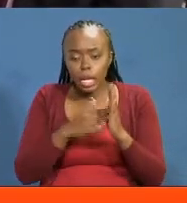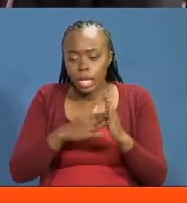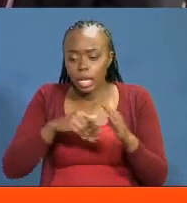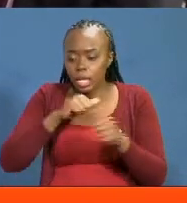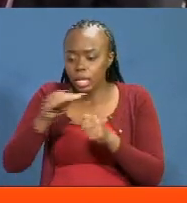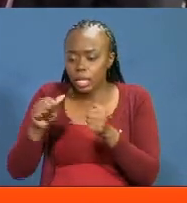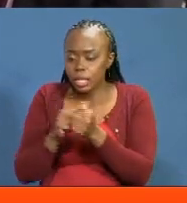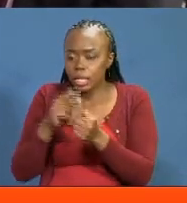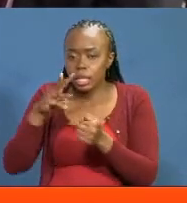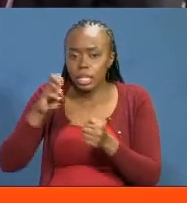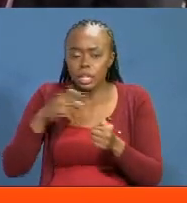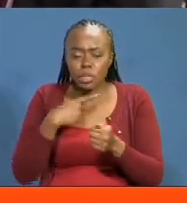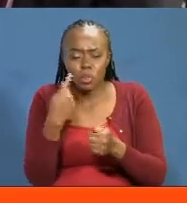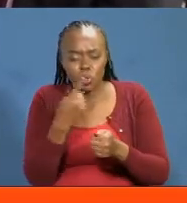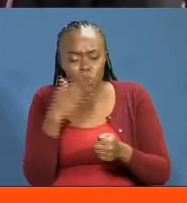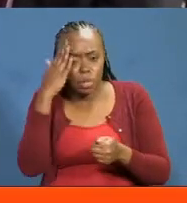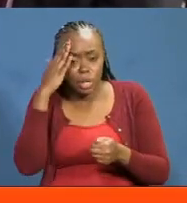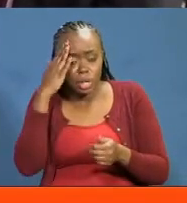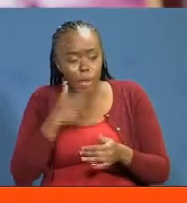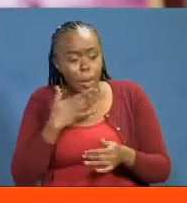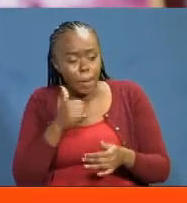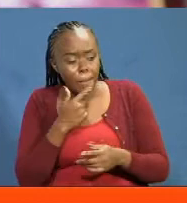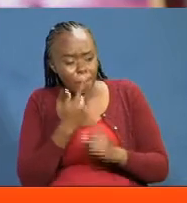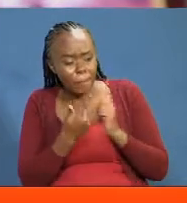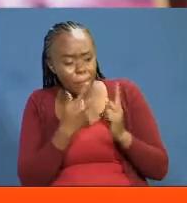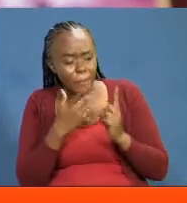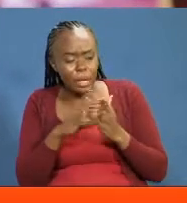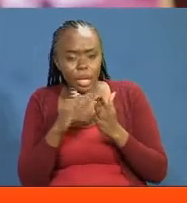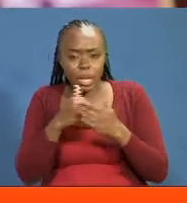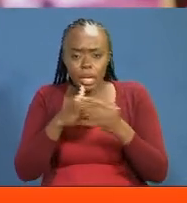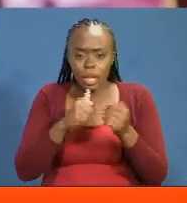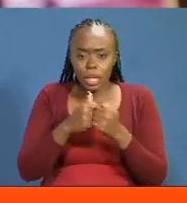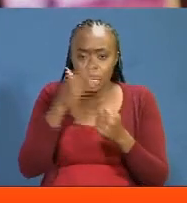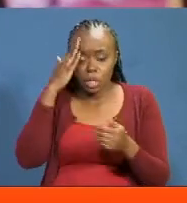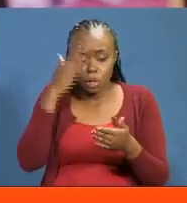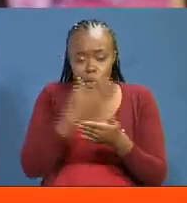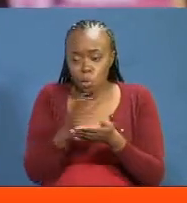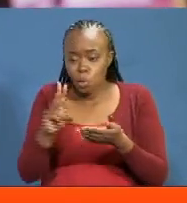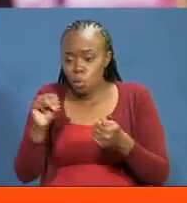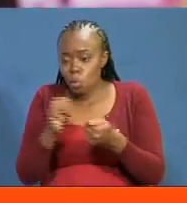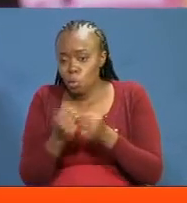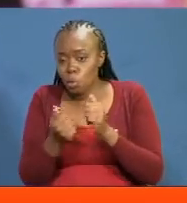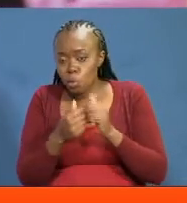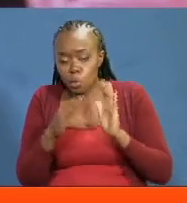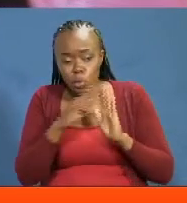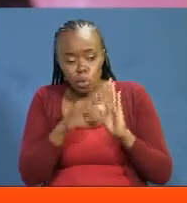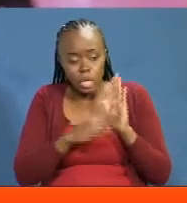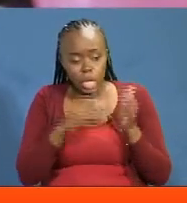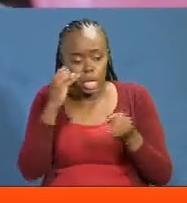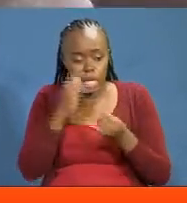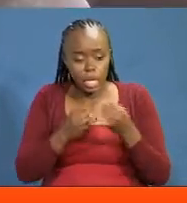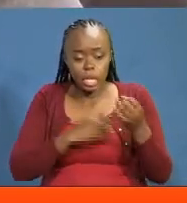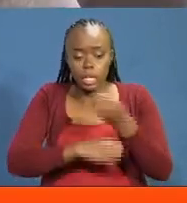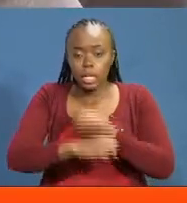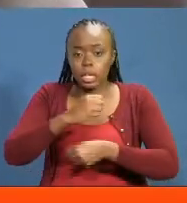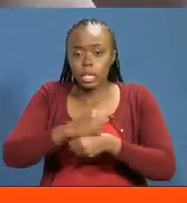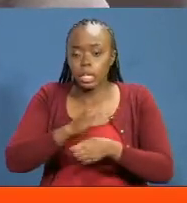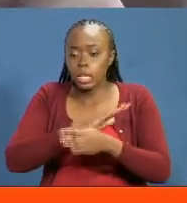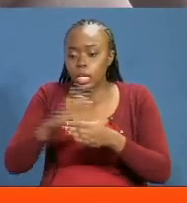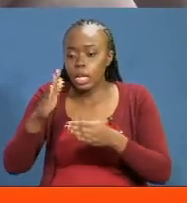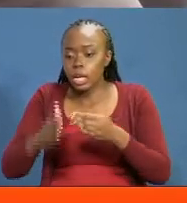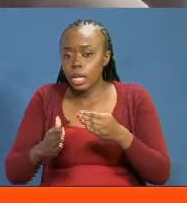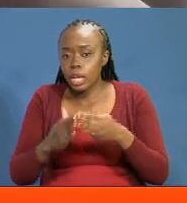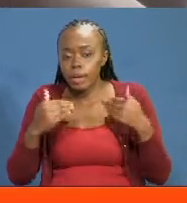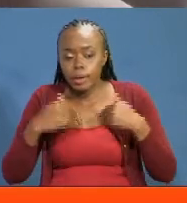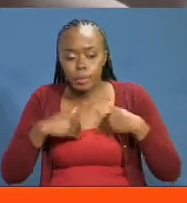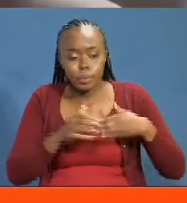Wahome, were only recognized by the bishop after notifying them of the church's resolution last year never to allow